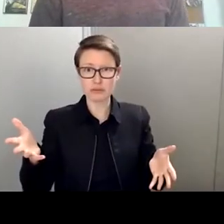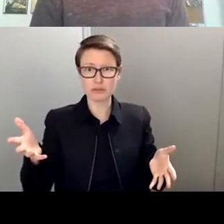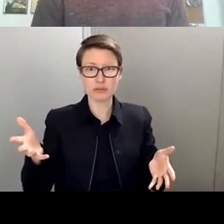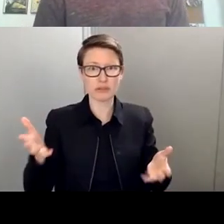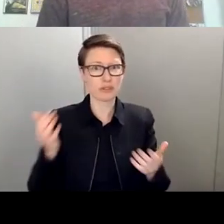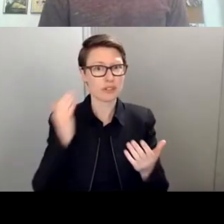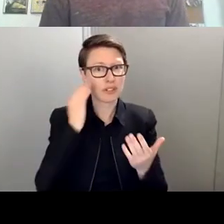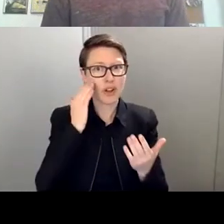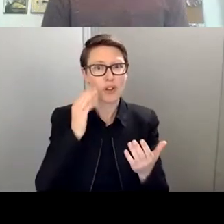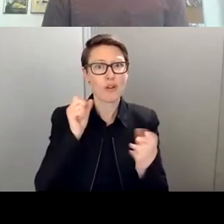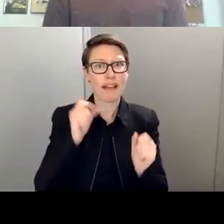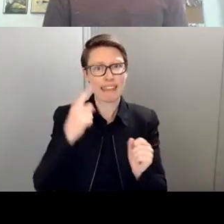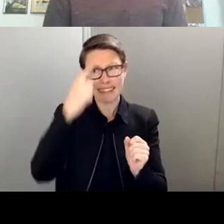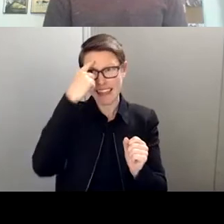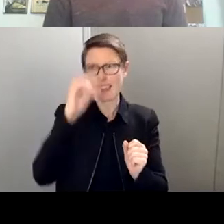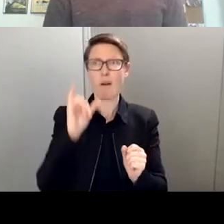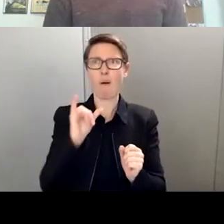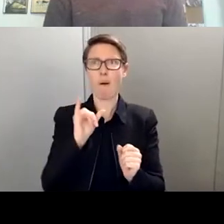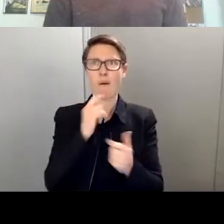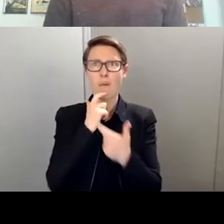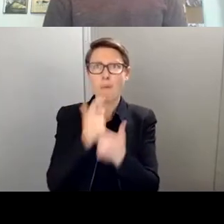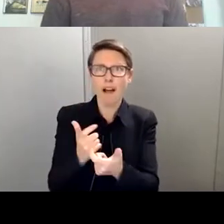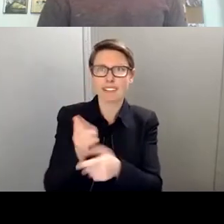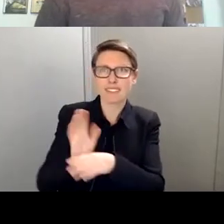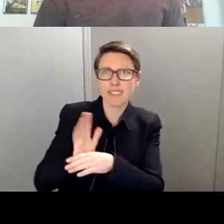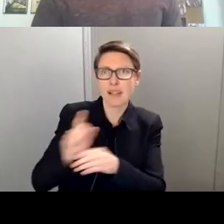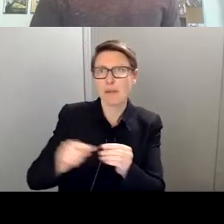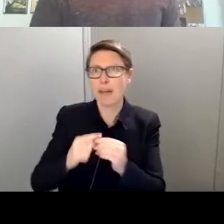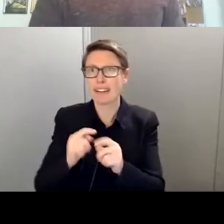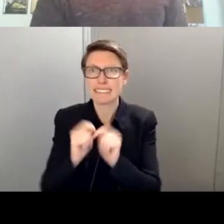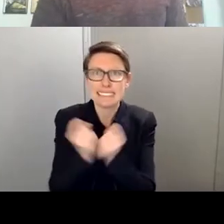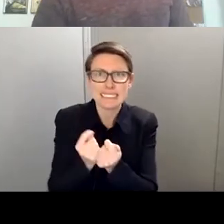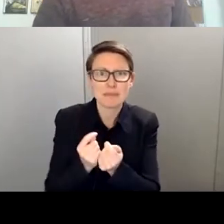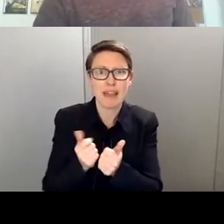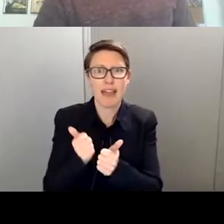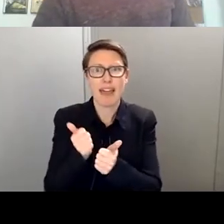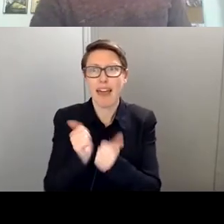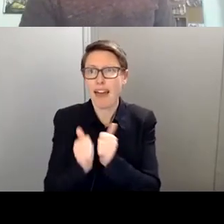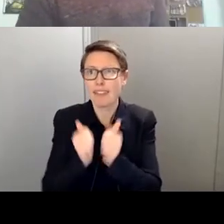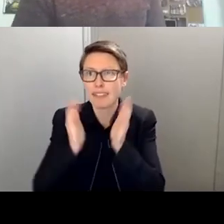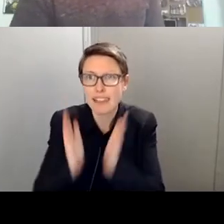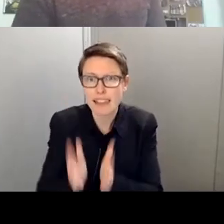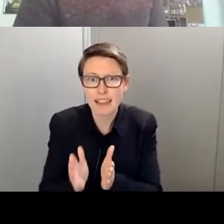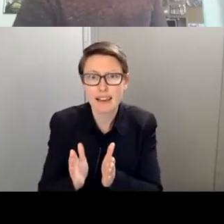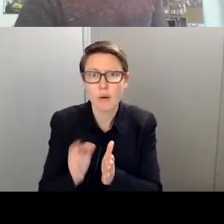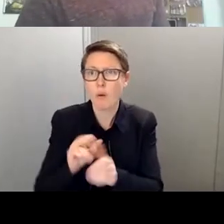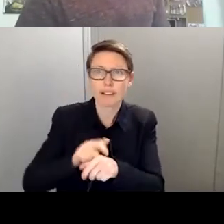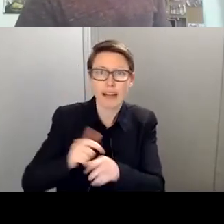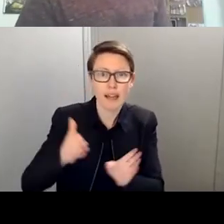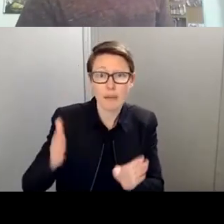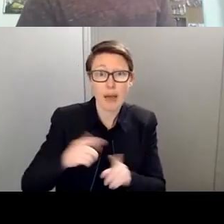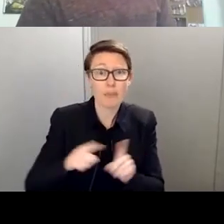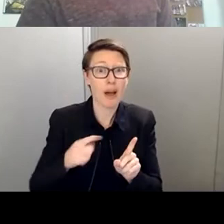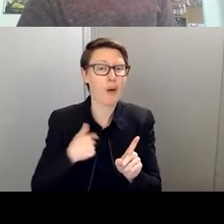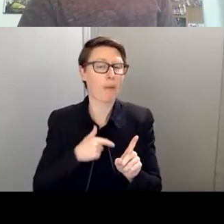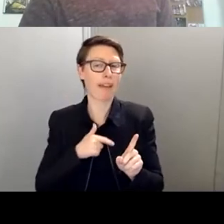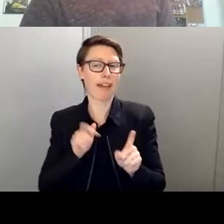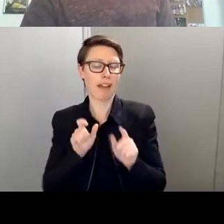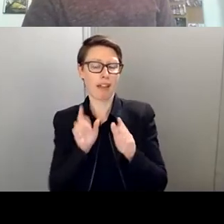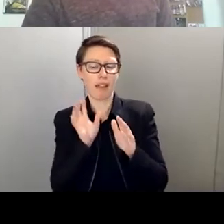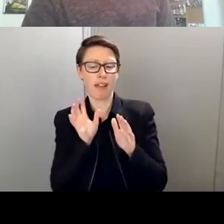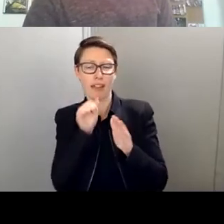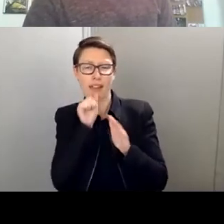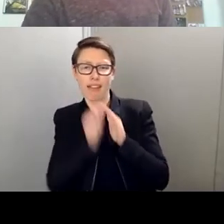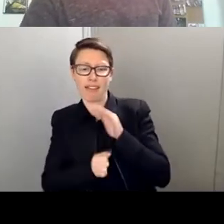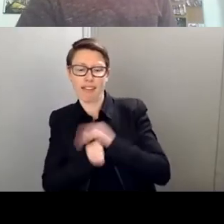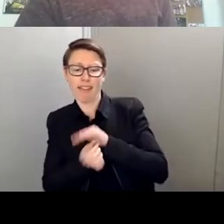can think like you're watching a film about a team or an athlete or a period of time, but actually we can be sneaky and